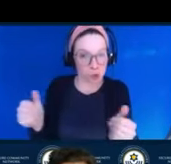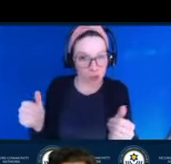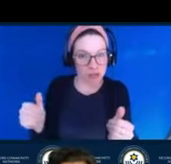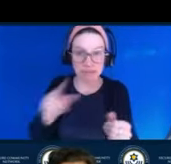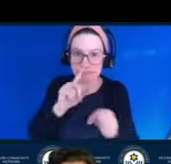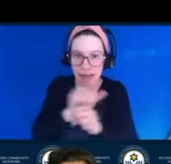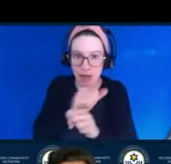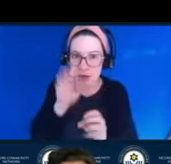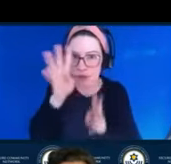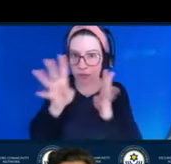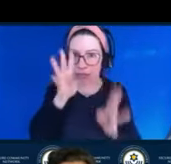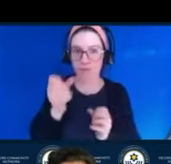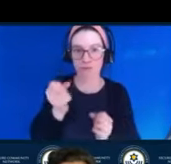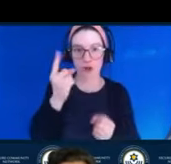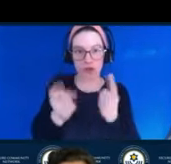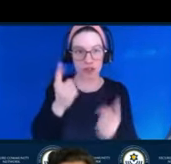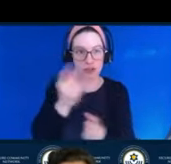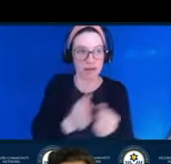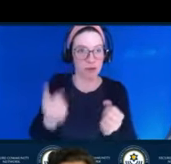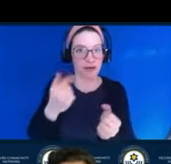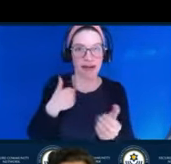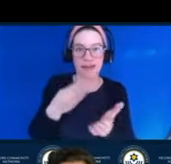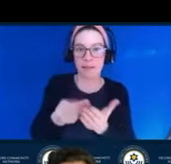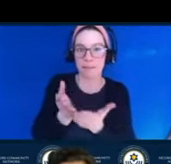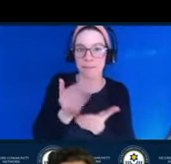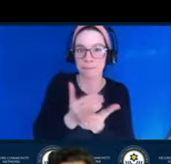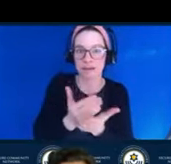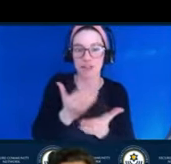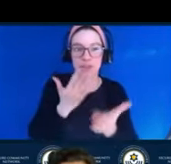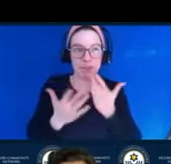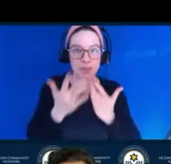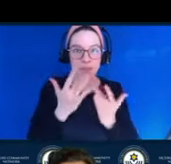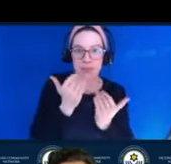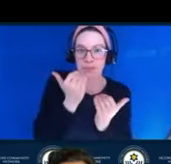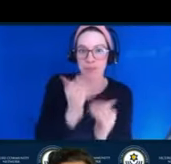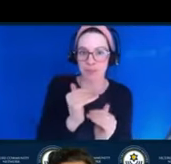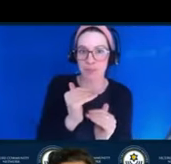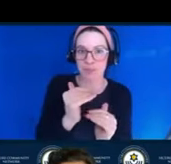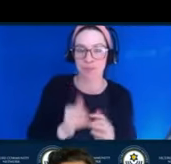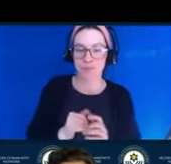creative, understanding that everyone's in a budget and or resource constraint?